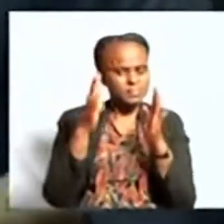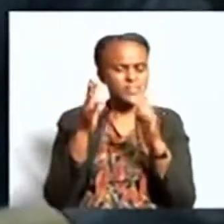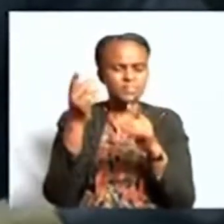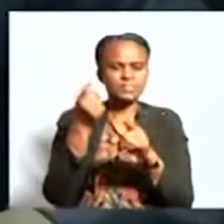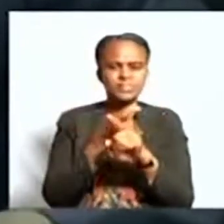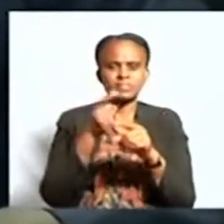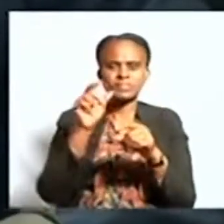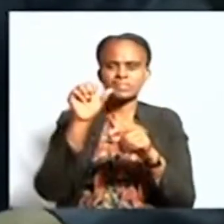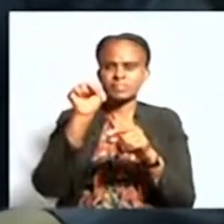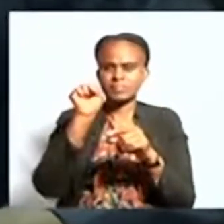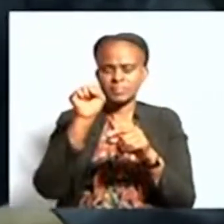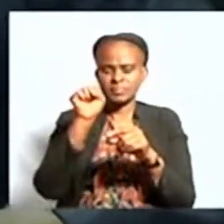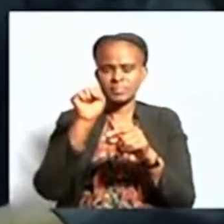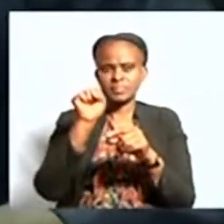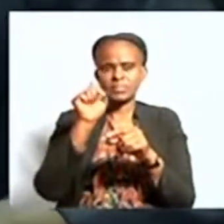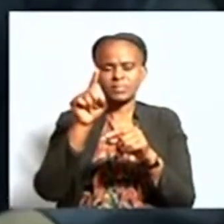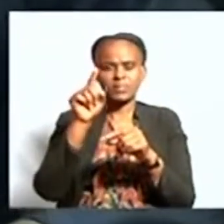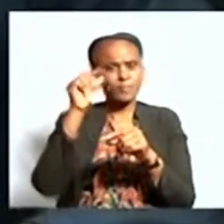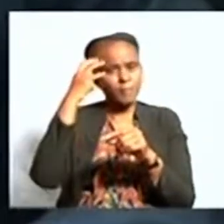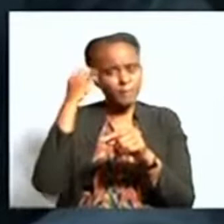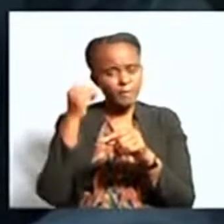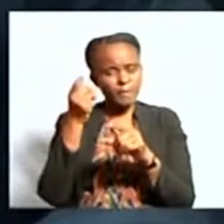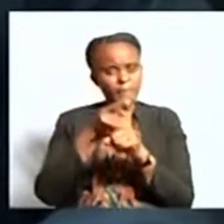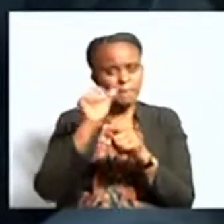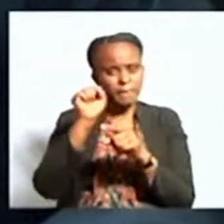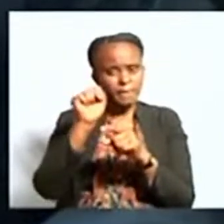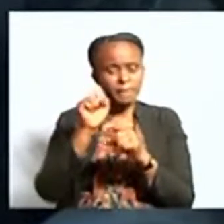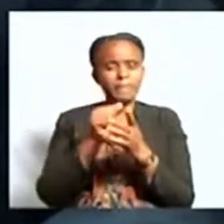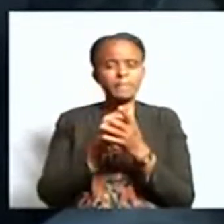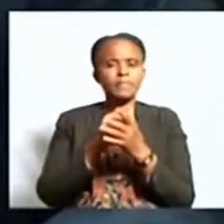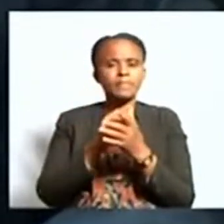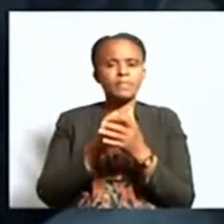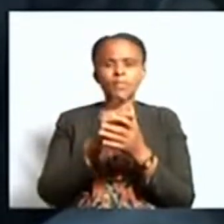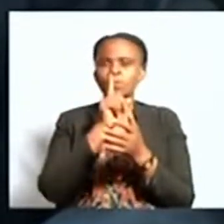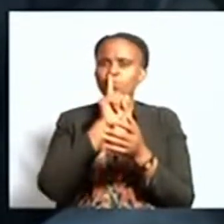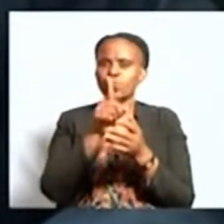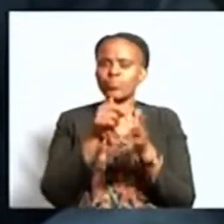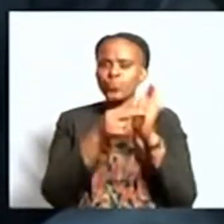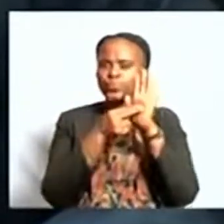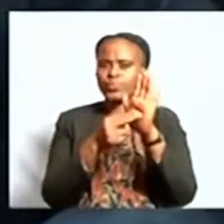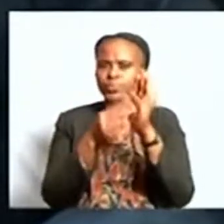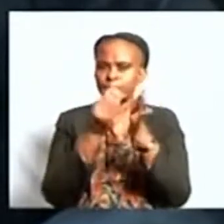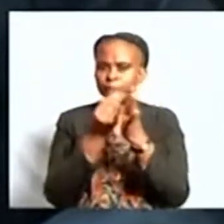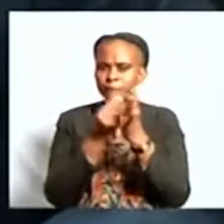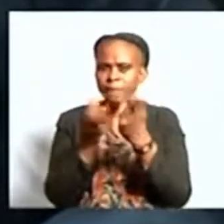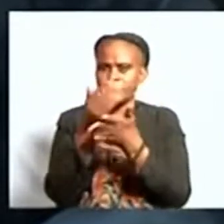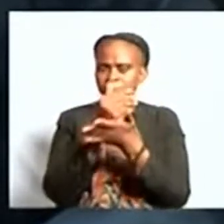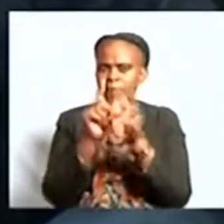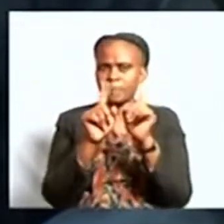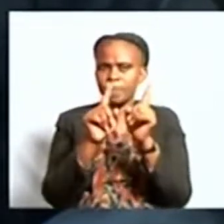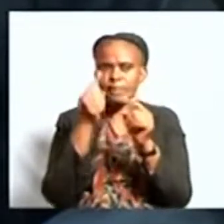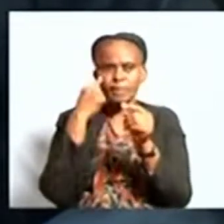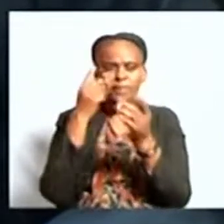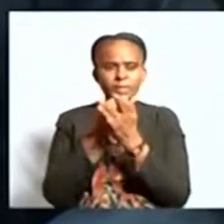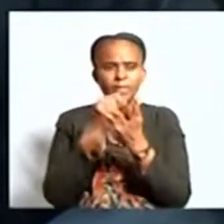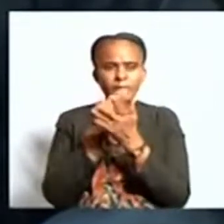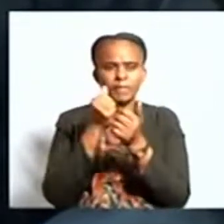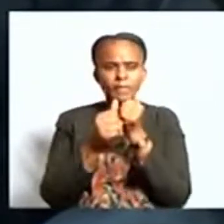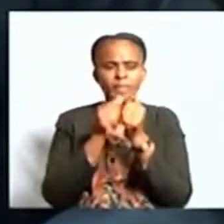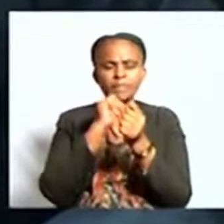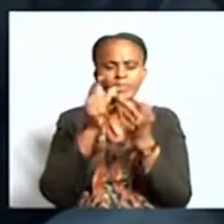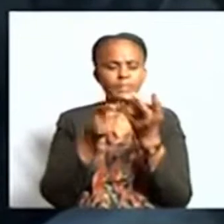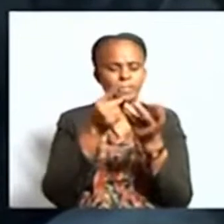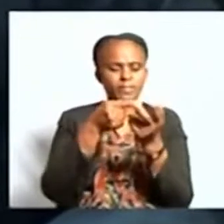from Silverest. This officer from Silverest, where is the proof of recovery for the money that was unaccounted